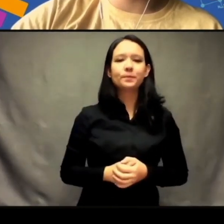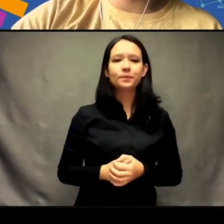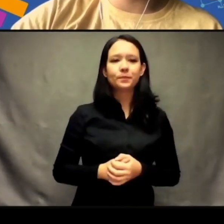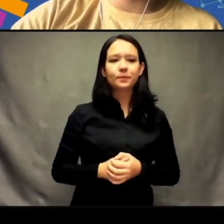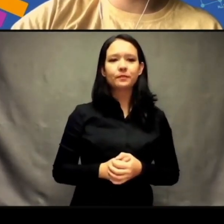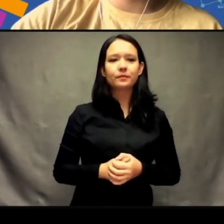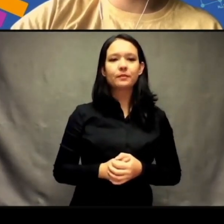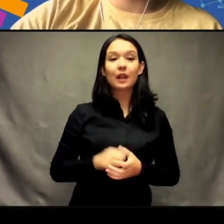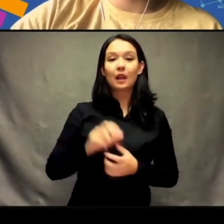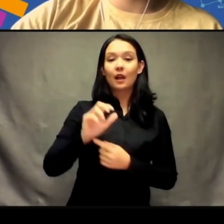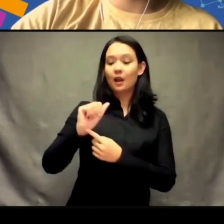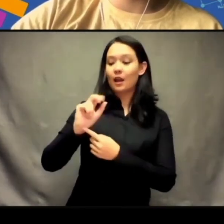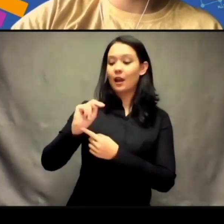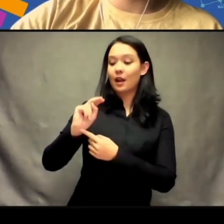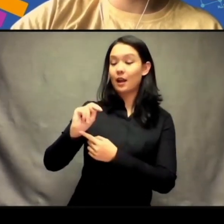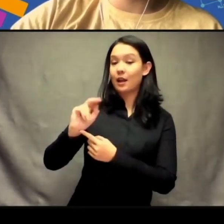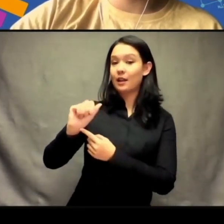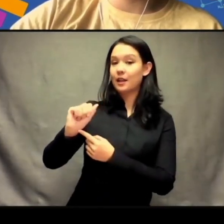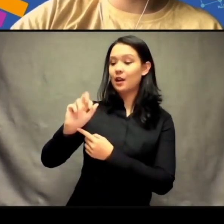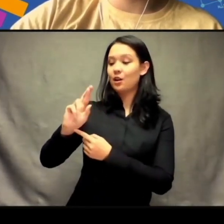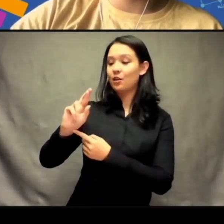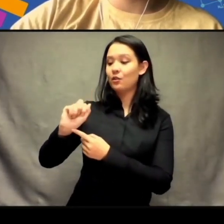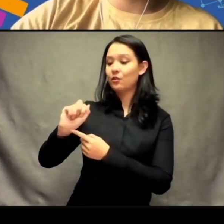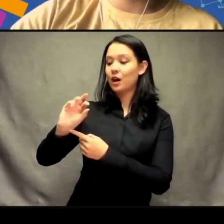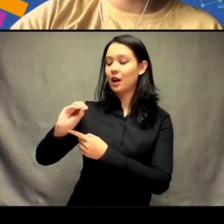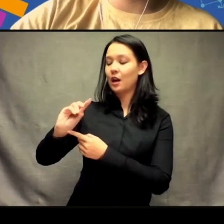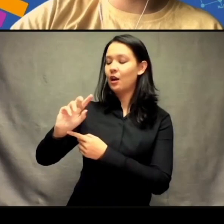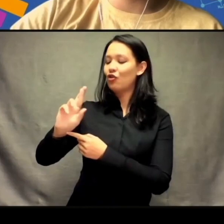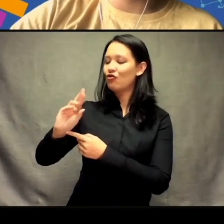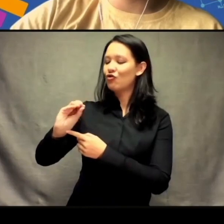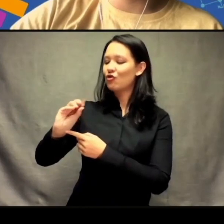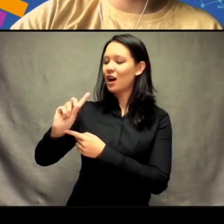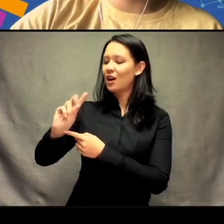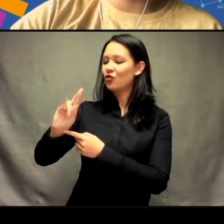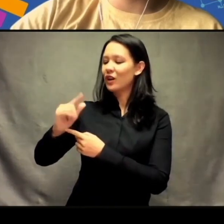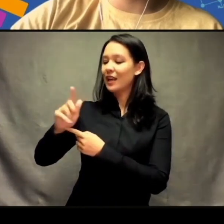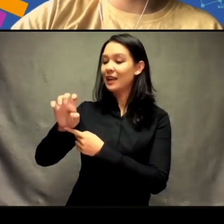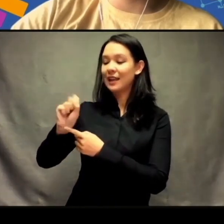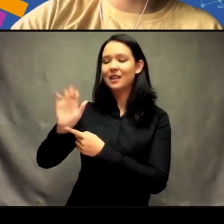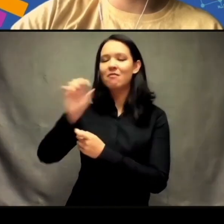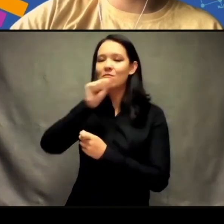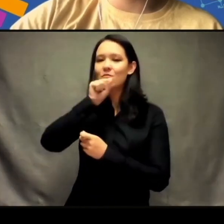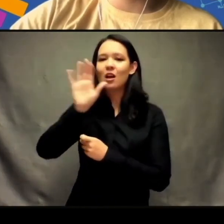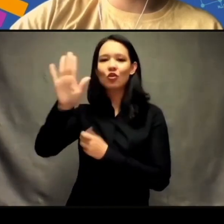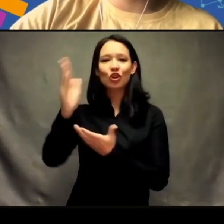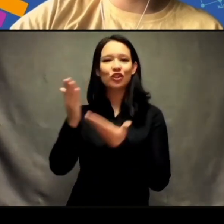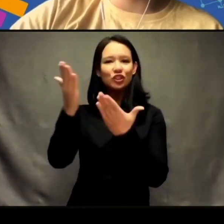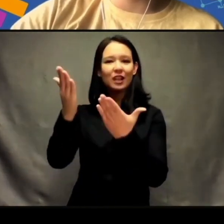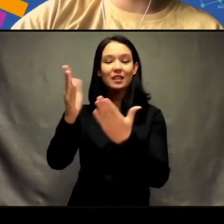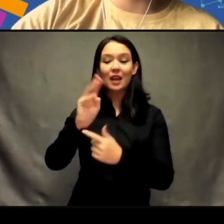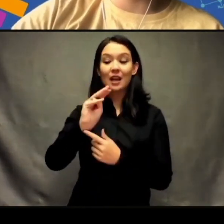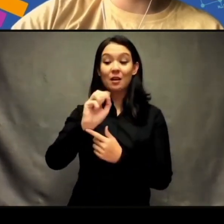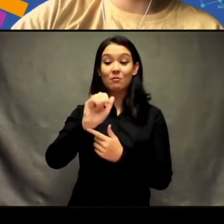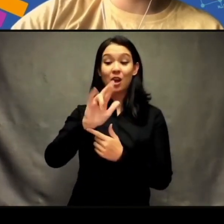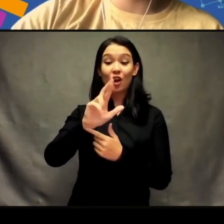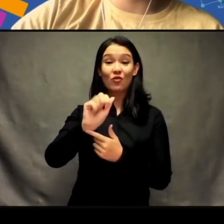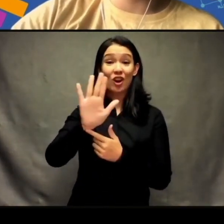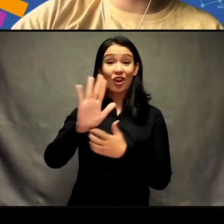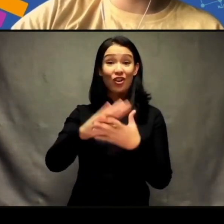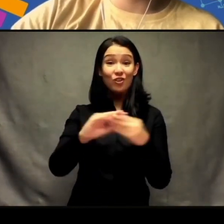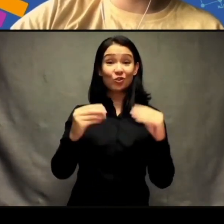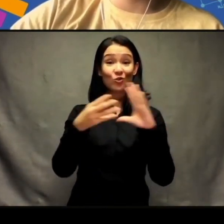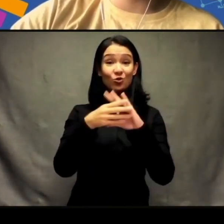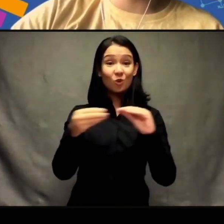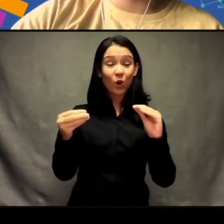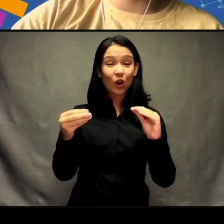Ana de Rodriguez, I love your suggestion about Maria's story and